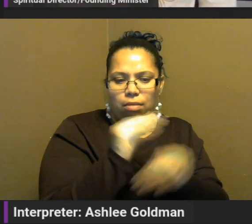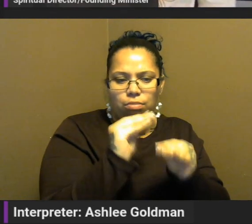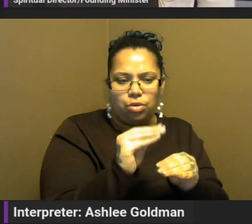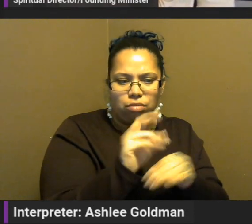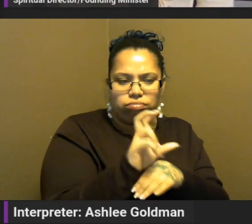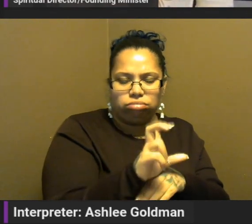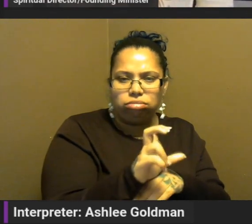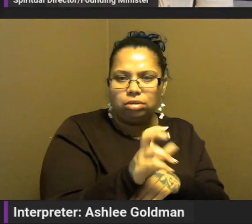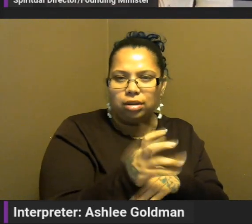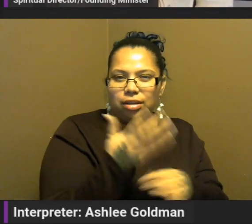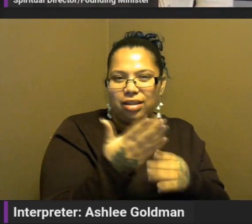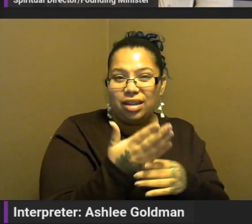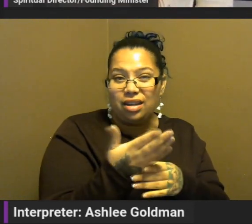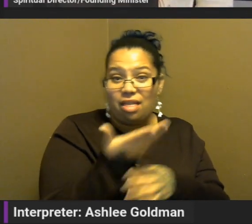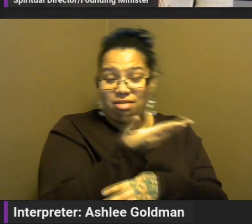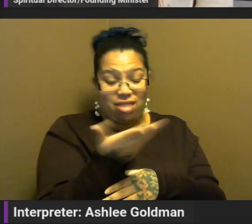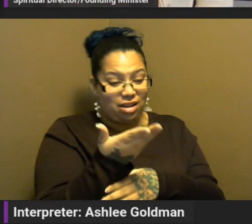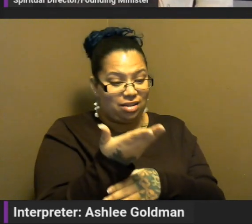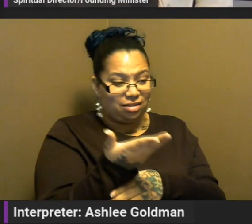that which is life-denying?